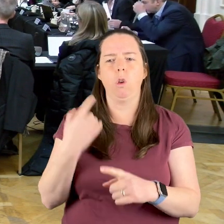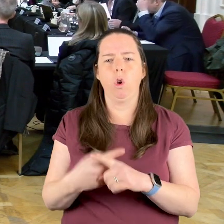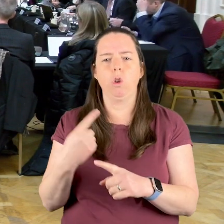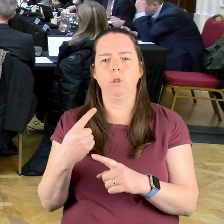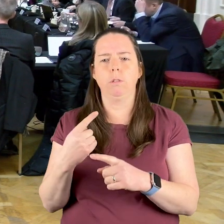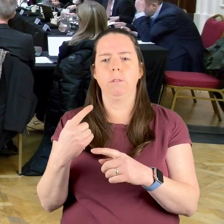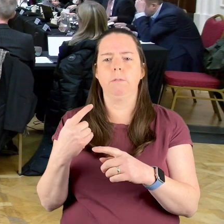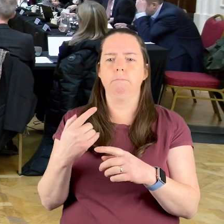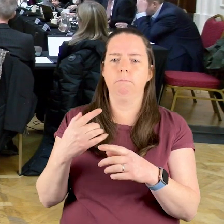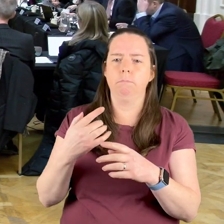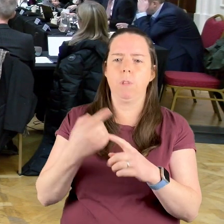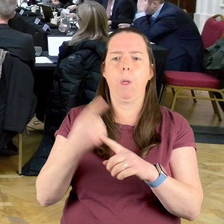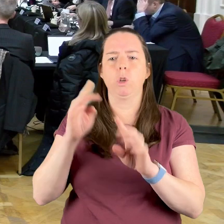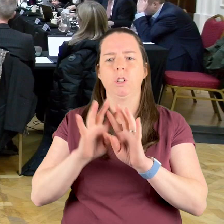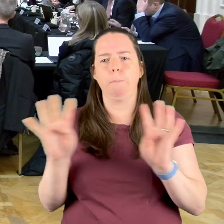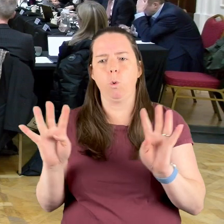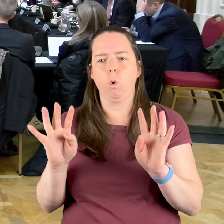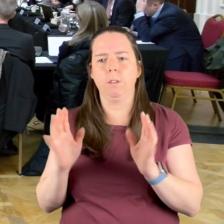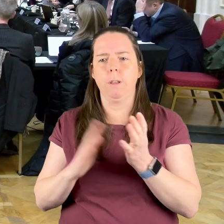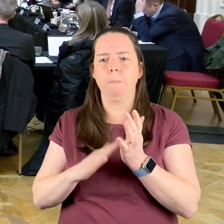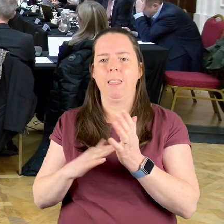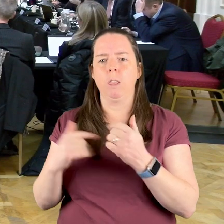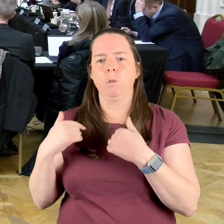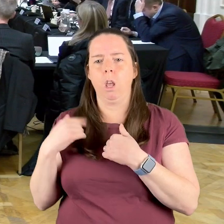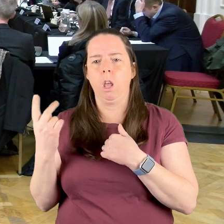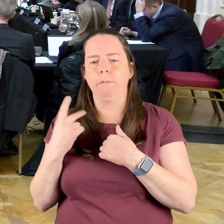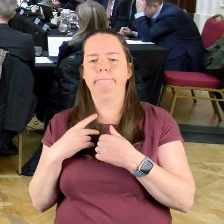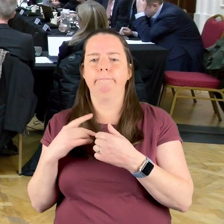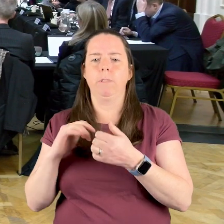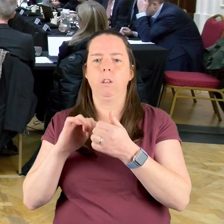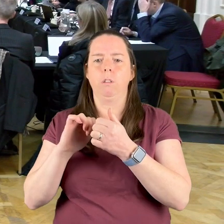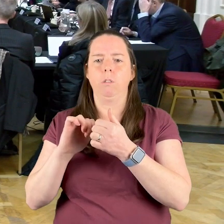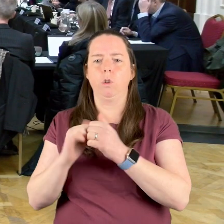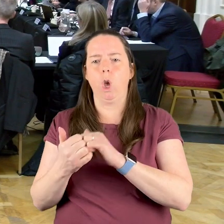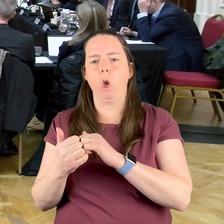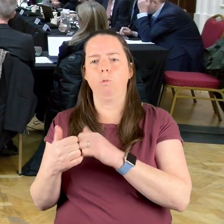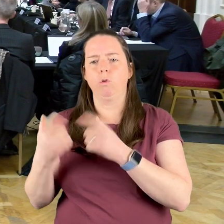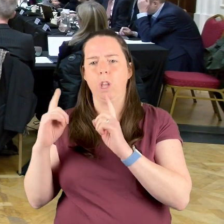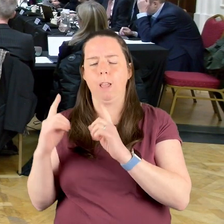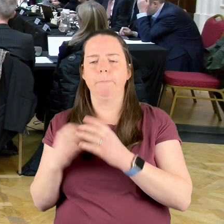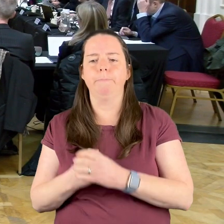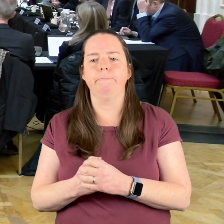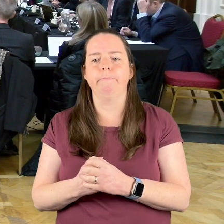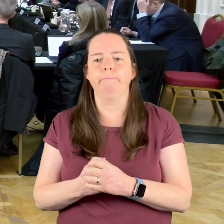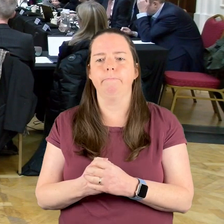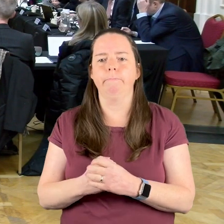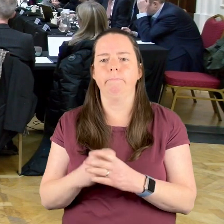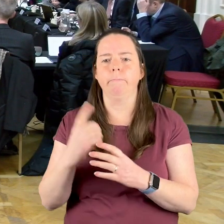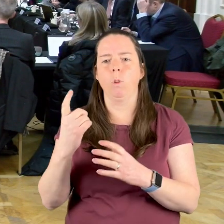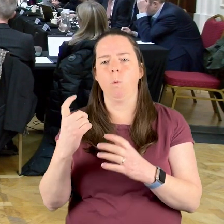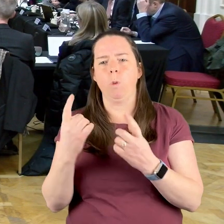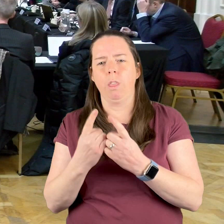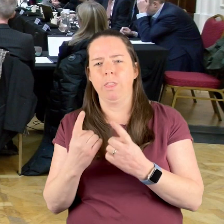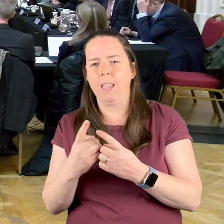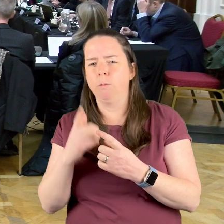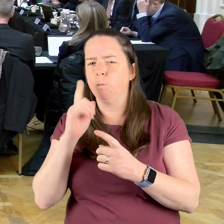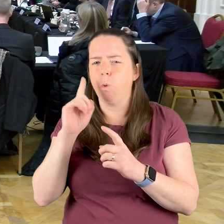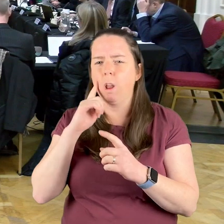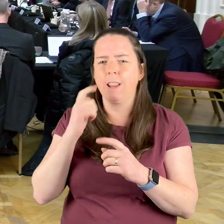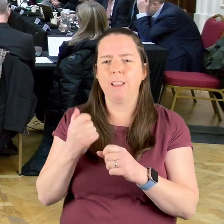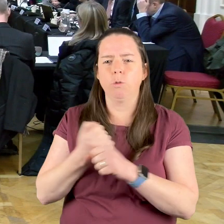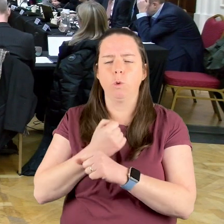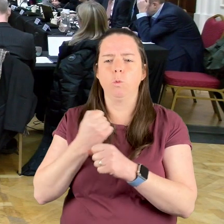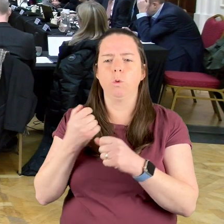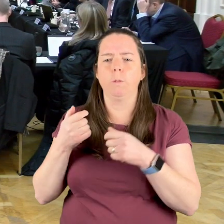Matthew and I co-chair on one more thing. So what's the one more thing that we could do to push the system to